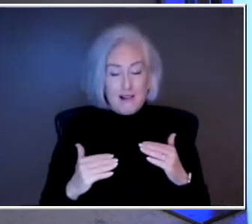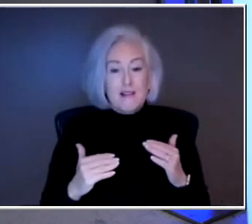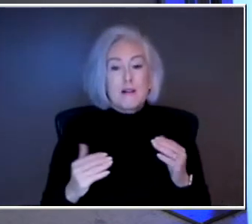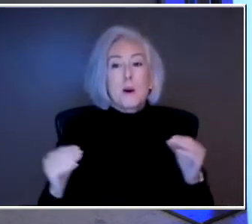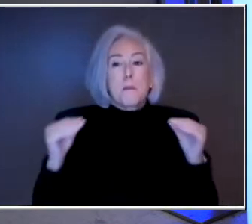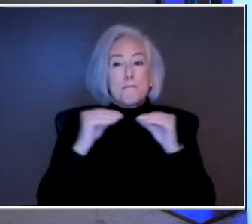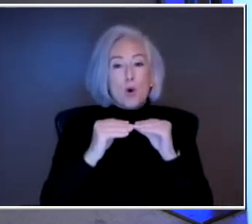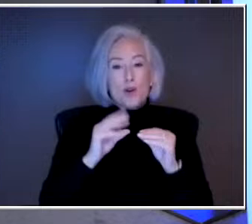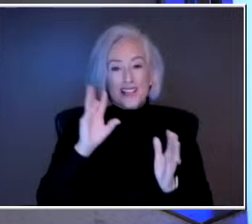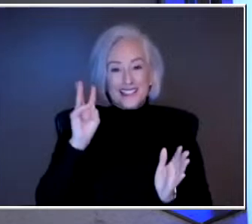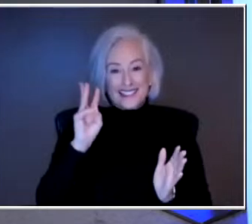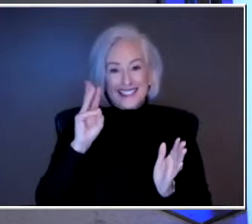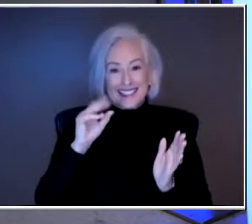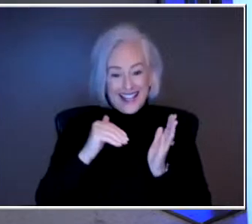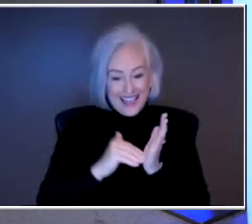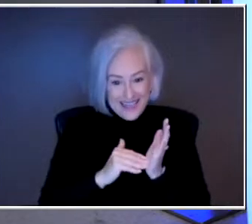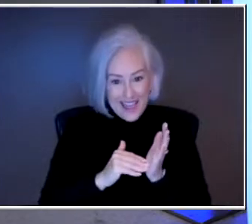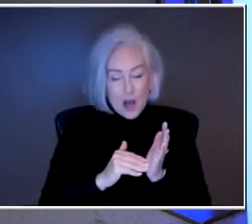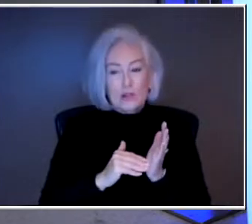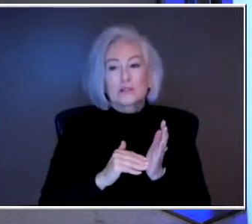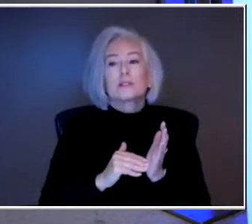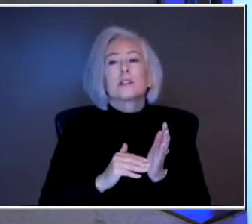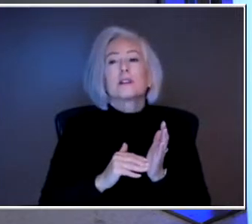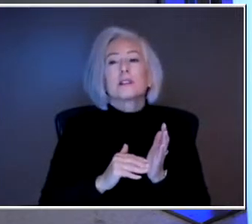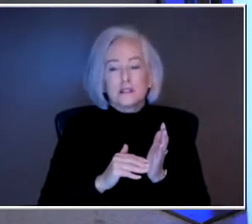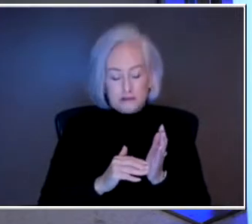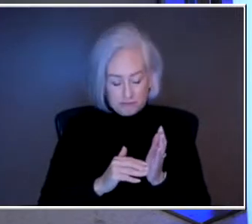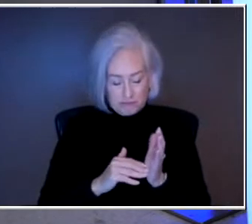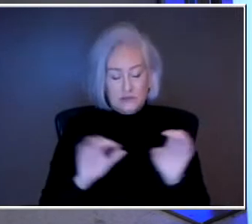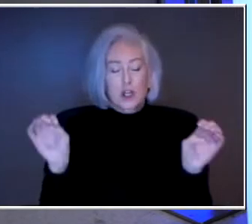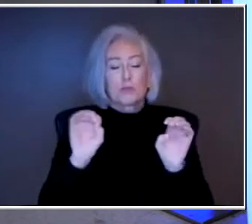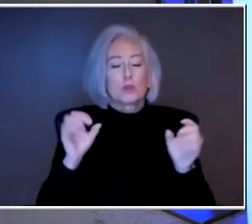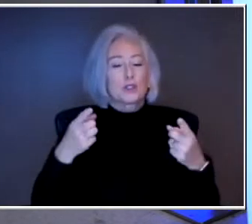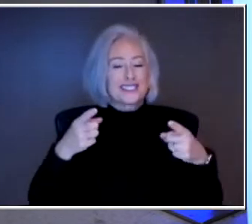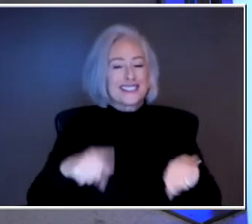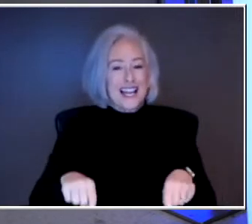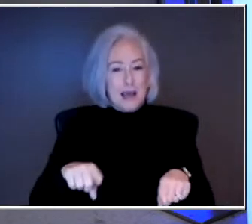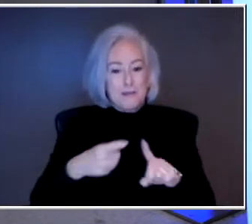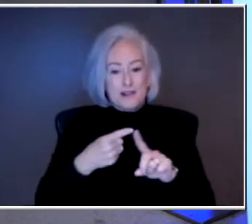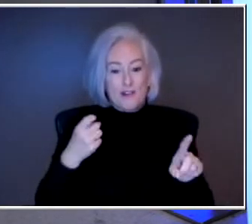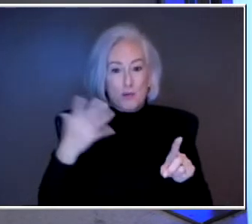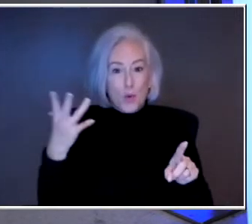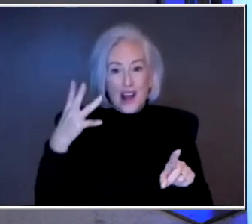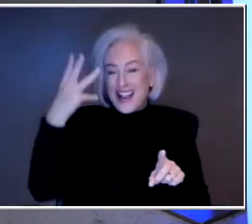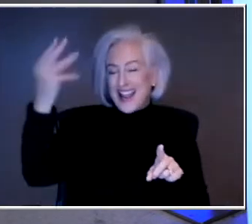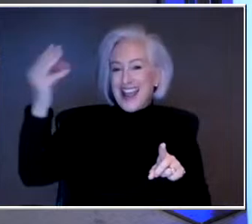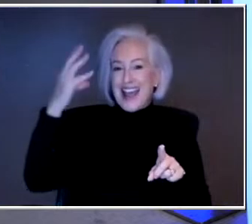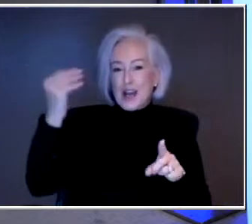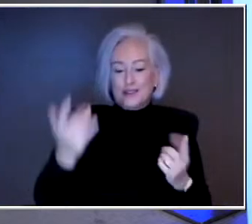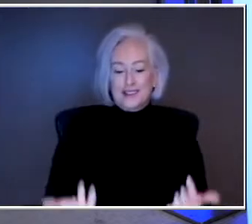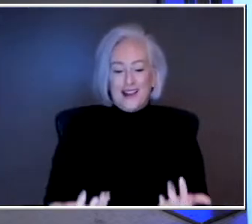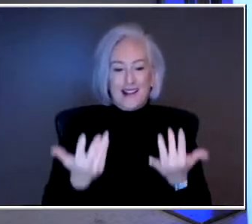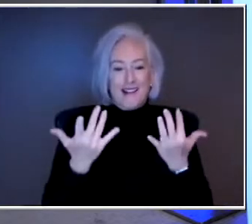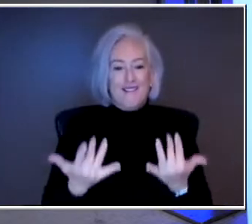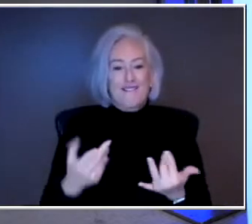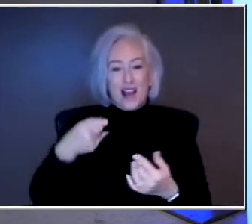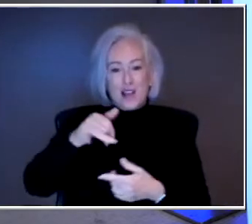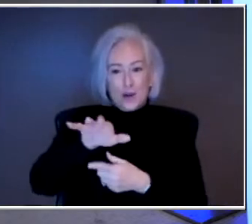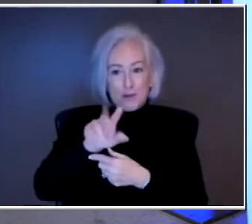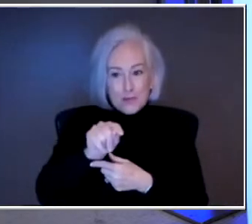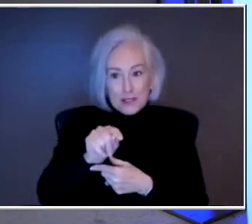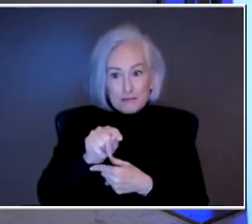due to fire pits or those outdoor heaters. They're super popular, of course, when we're hosting and you want to move people out onto an